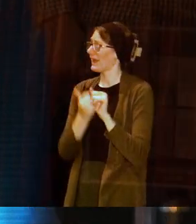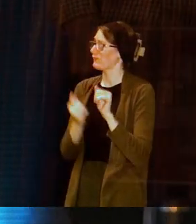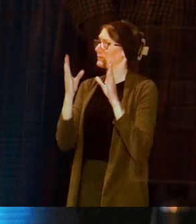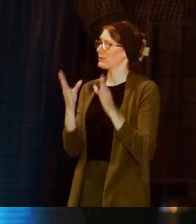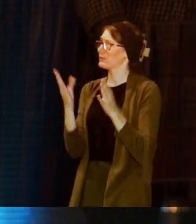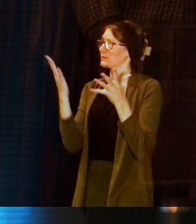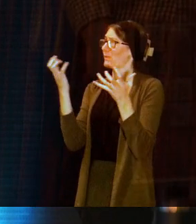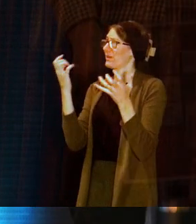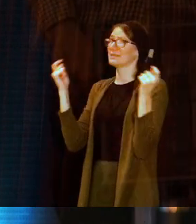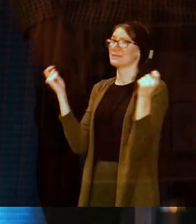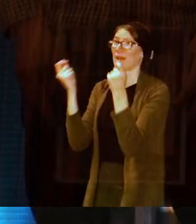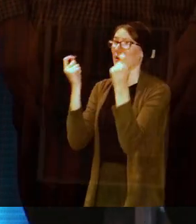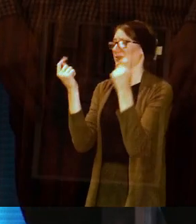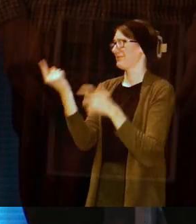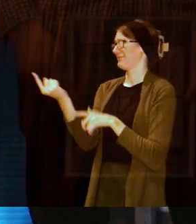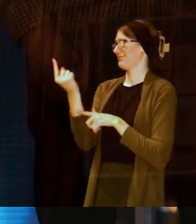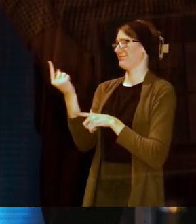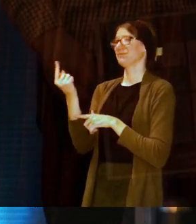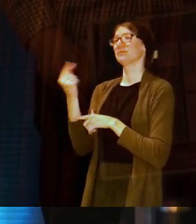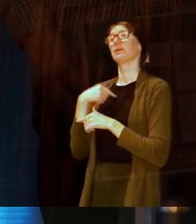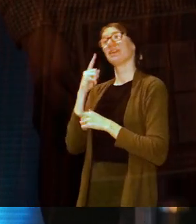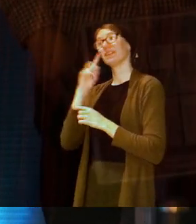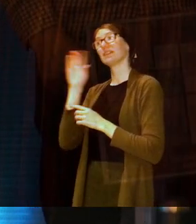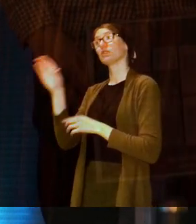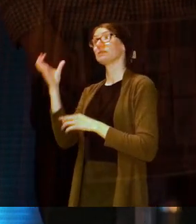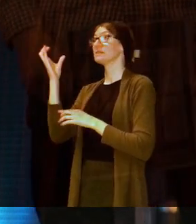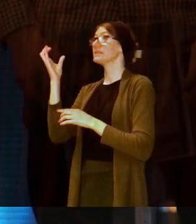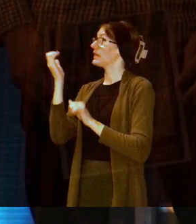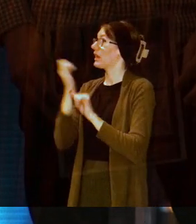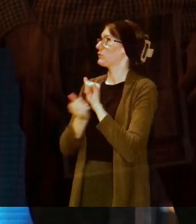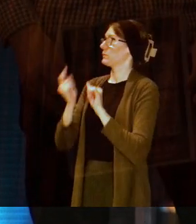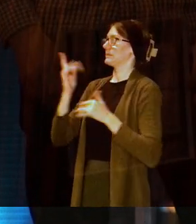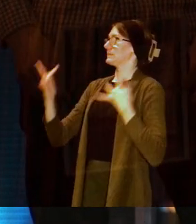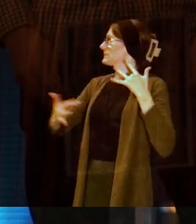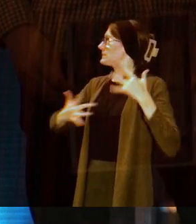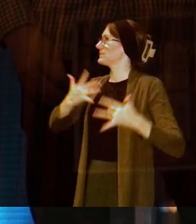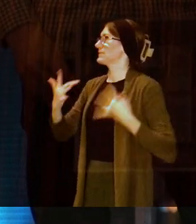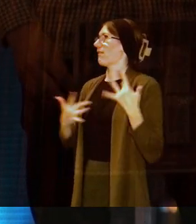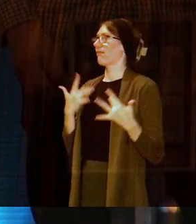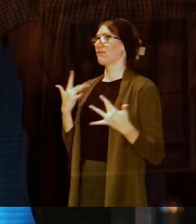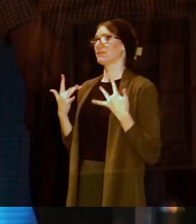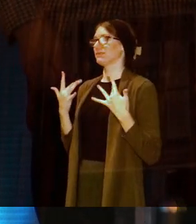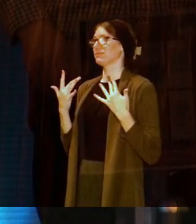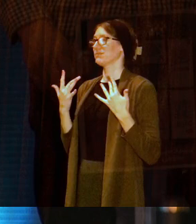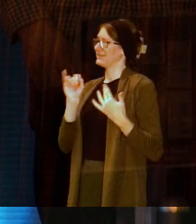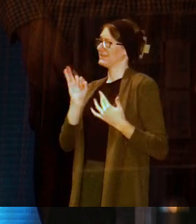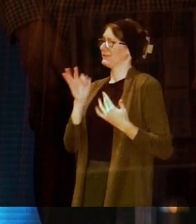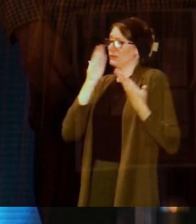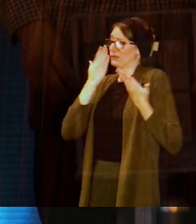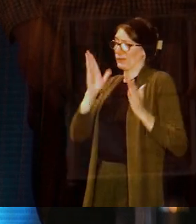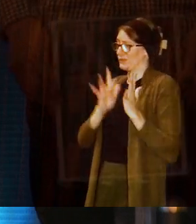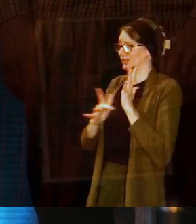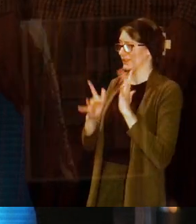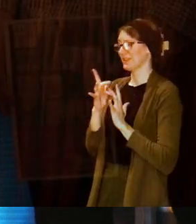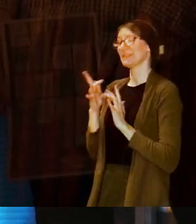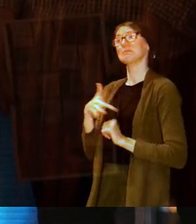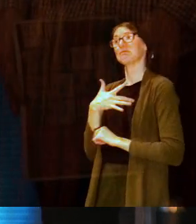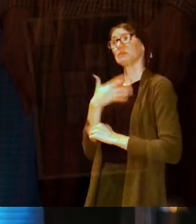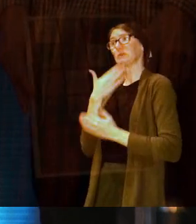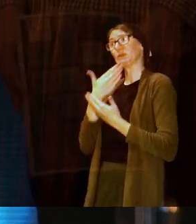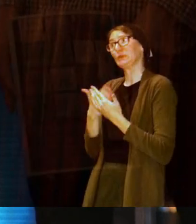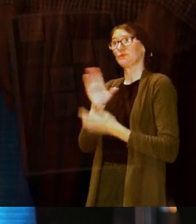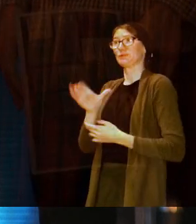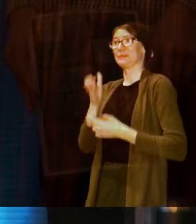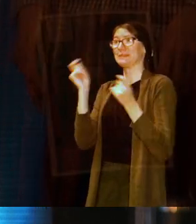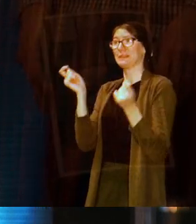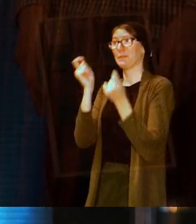celebrate. And so I think that's why everyone at Christmas time gets excited, because especially if you don't know Jesus, it's nice to have something to feel good about. But